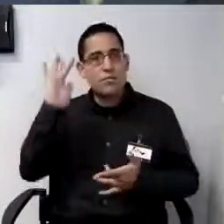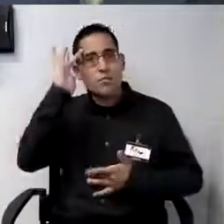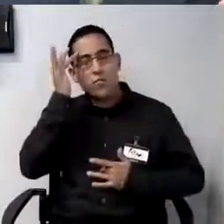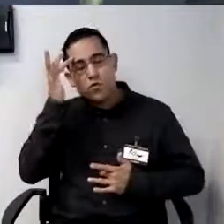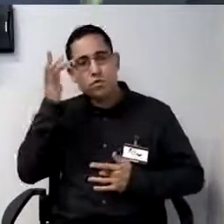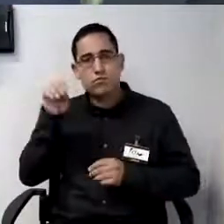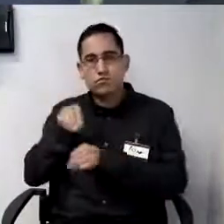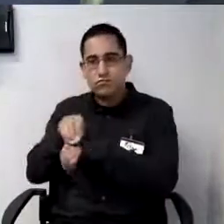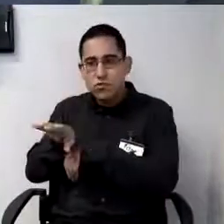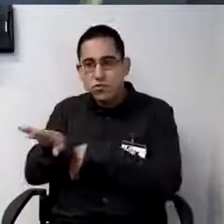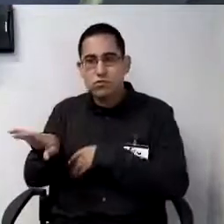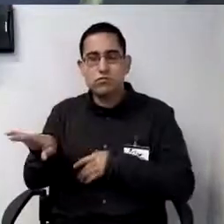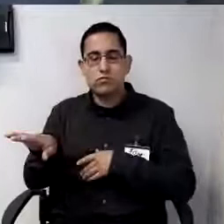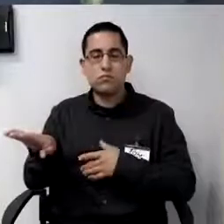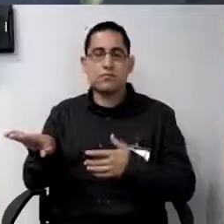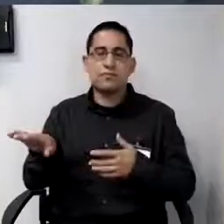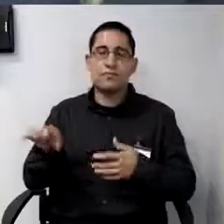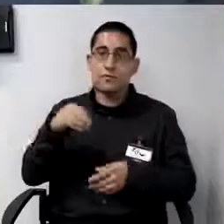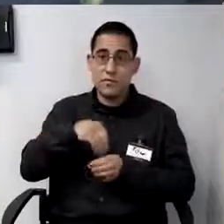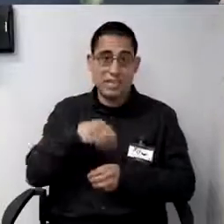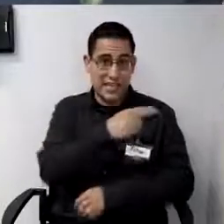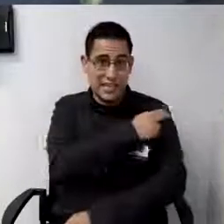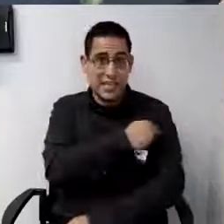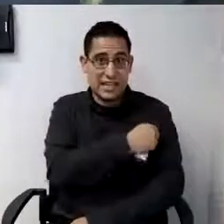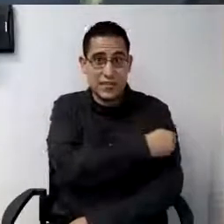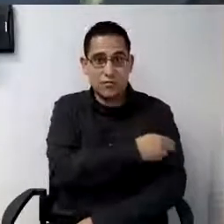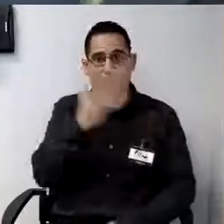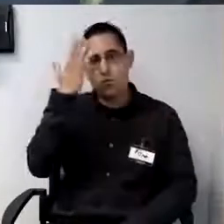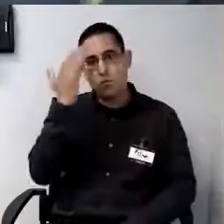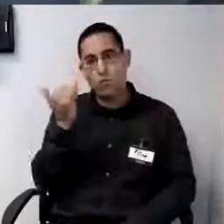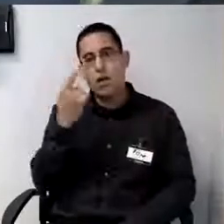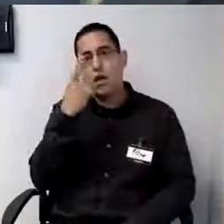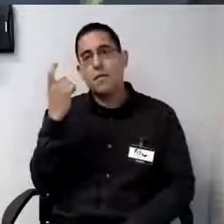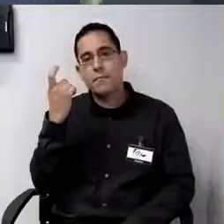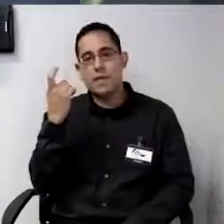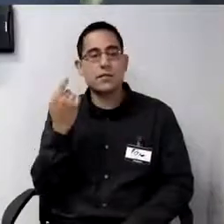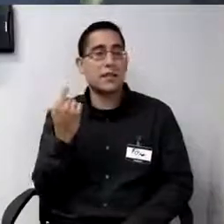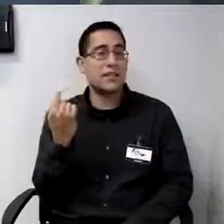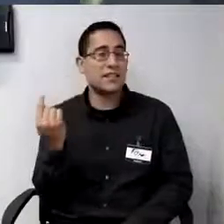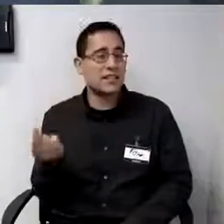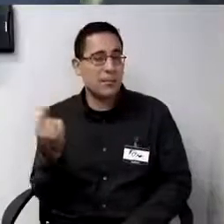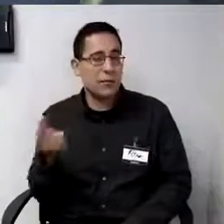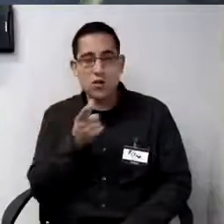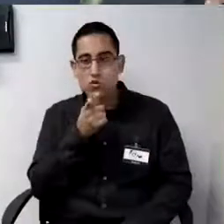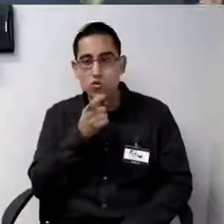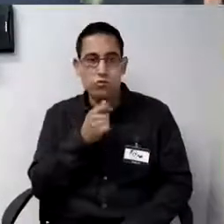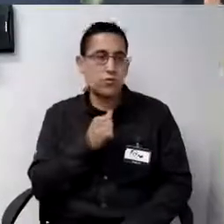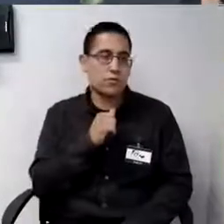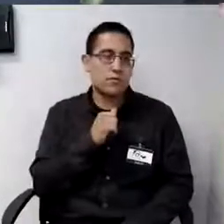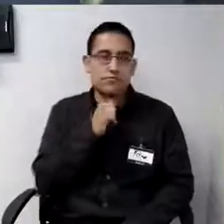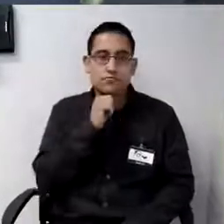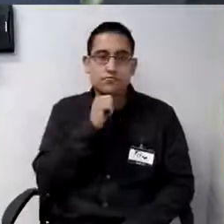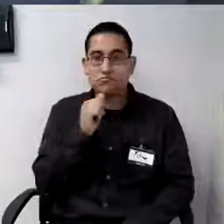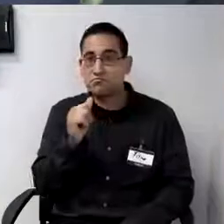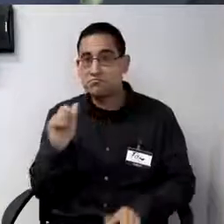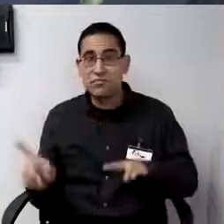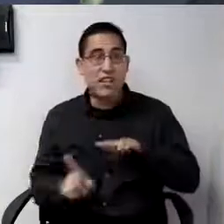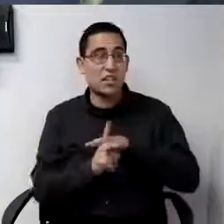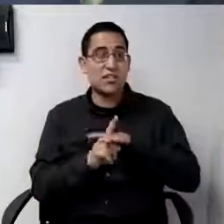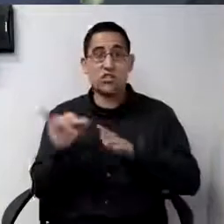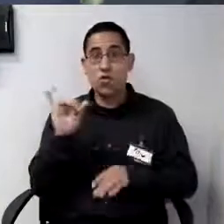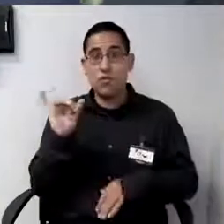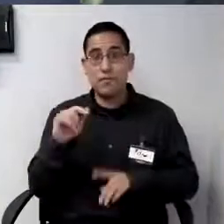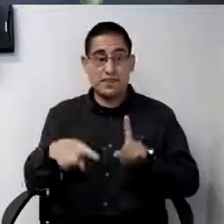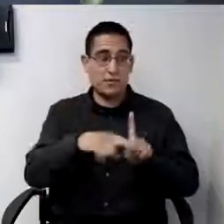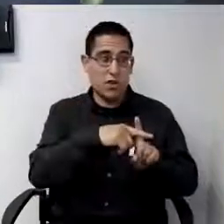when they contracted in the hospital, it's because somebody doesn't appear to be COVID positive. In fact, they've tested